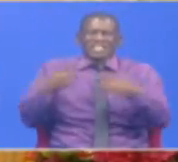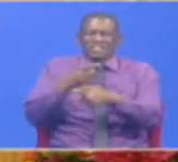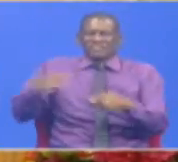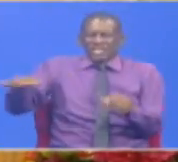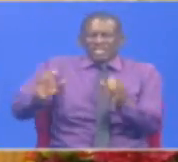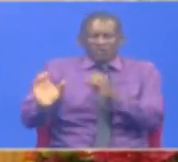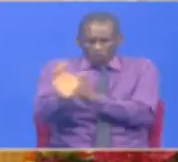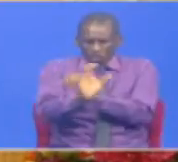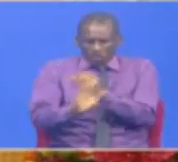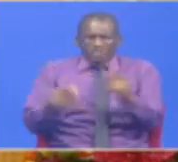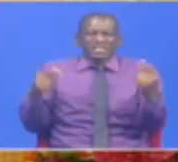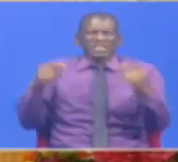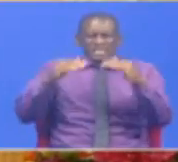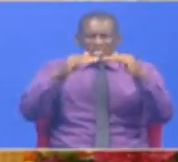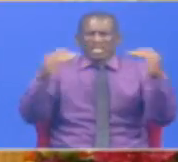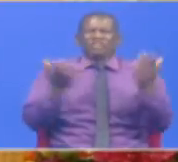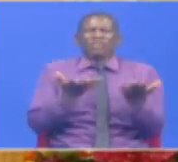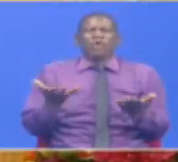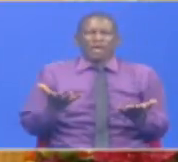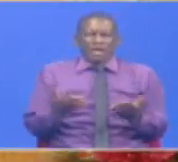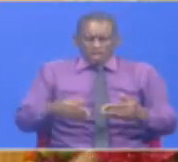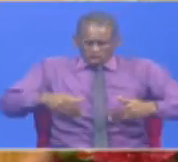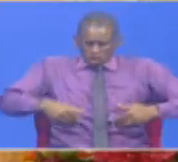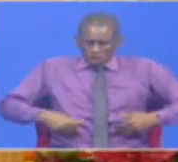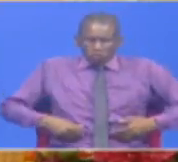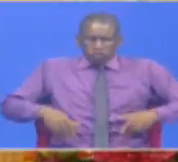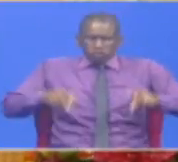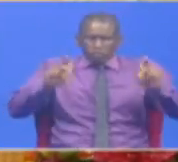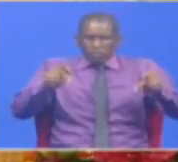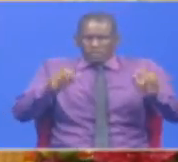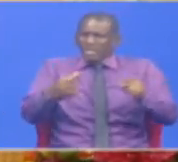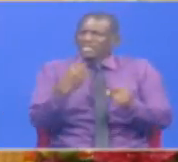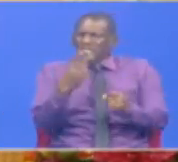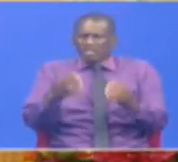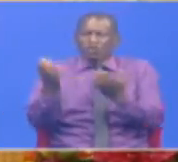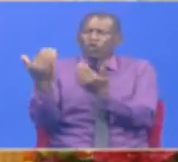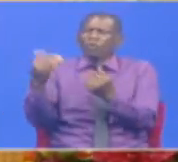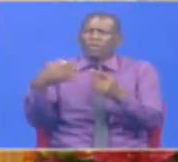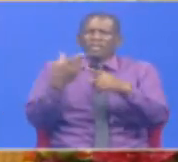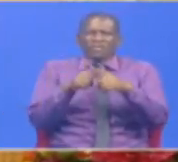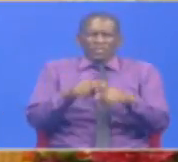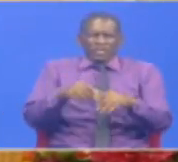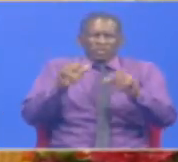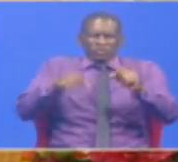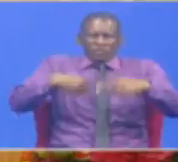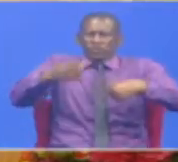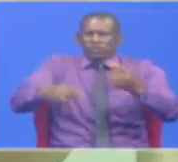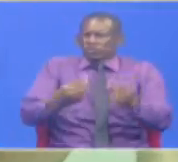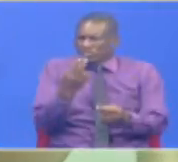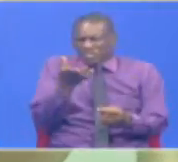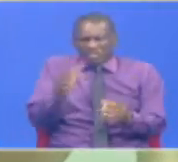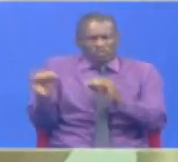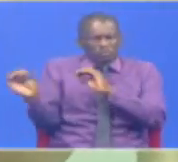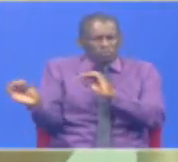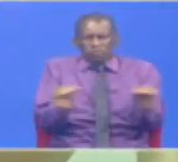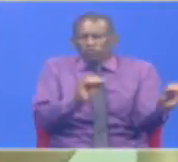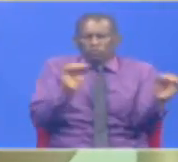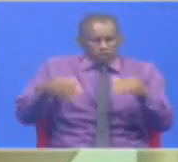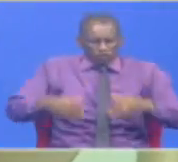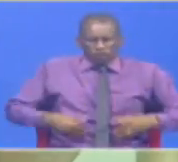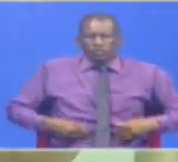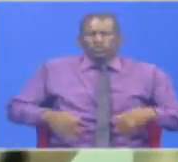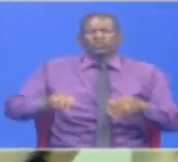to the level where the youth population can see some hope, then we'll continue to see this migration into the city.